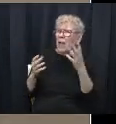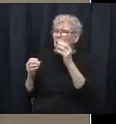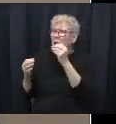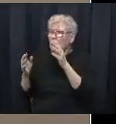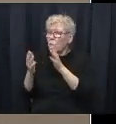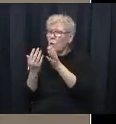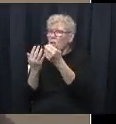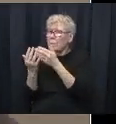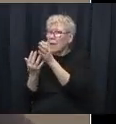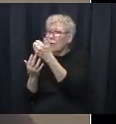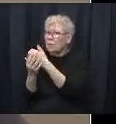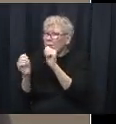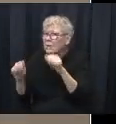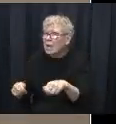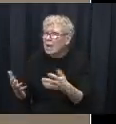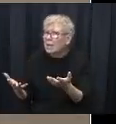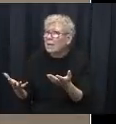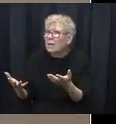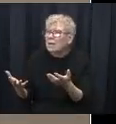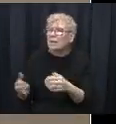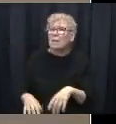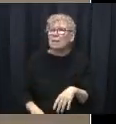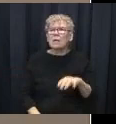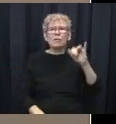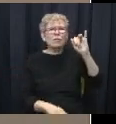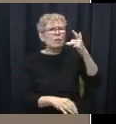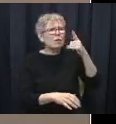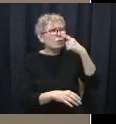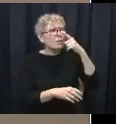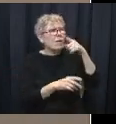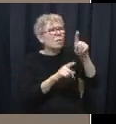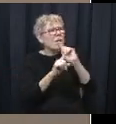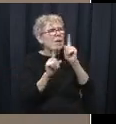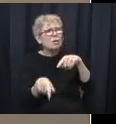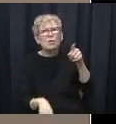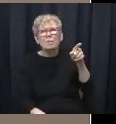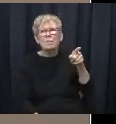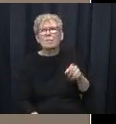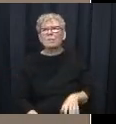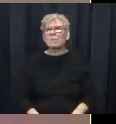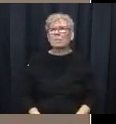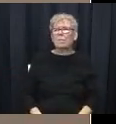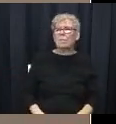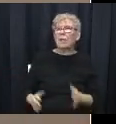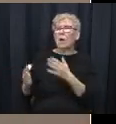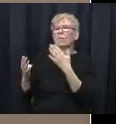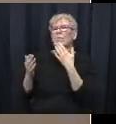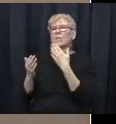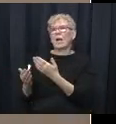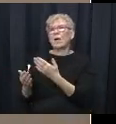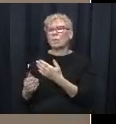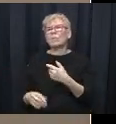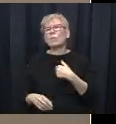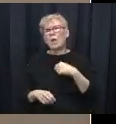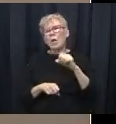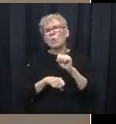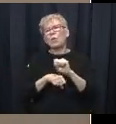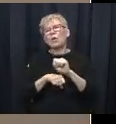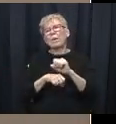Thank you for the question. And I want to let you know that we are working on a dashboard, and the dashboard will show several metrics. It will